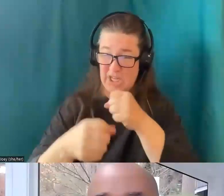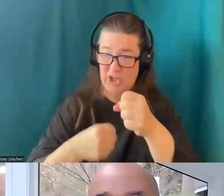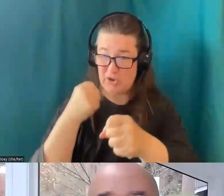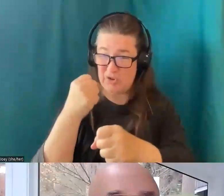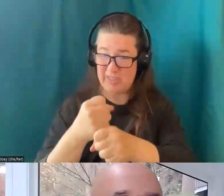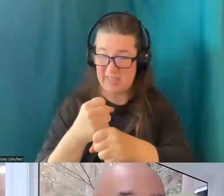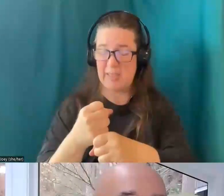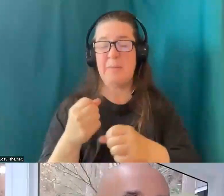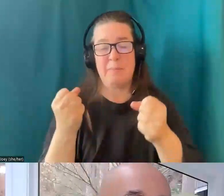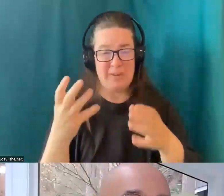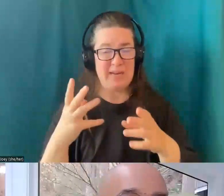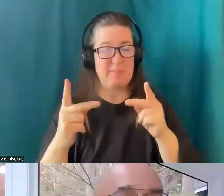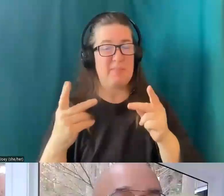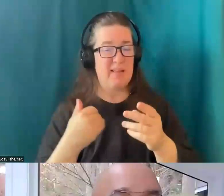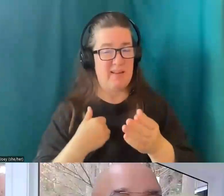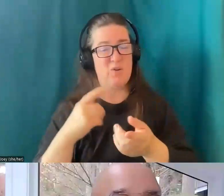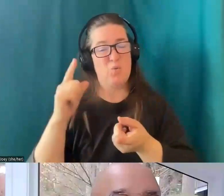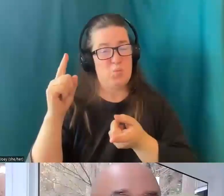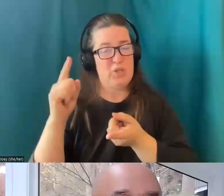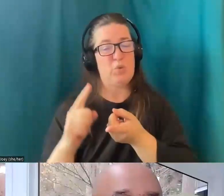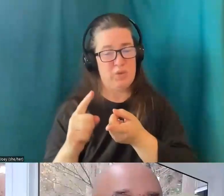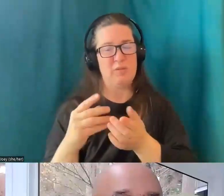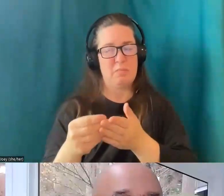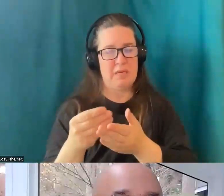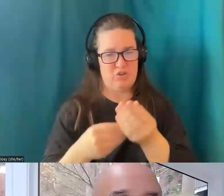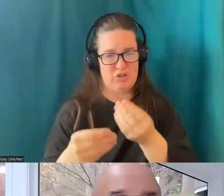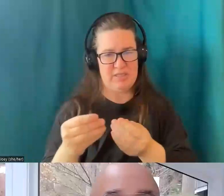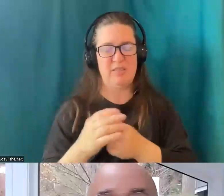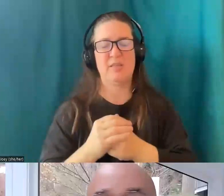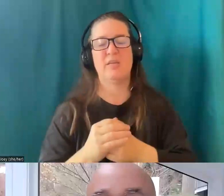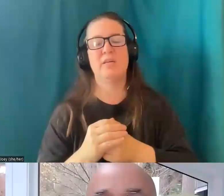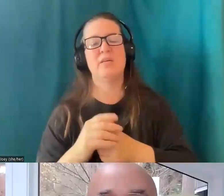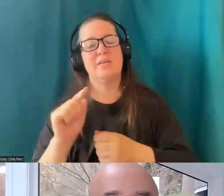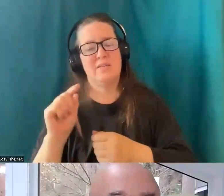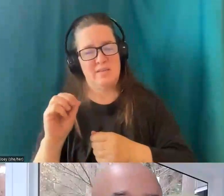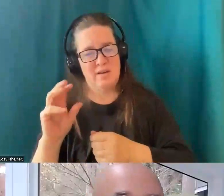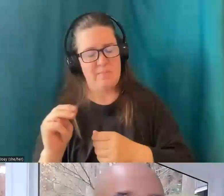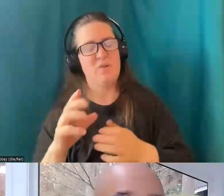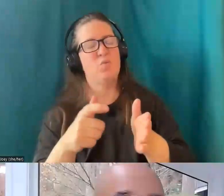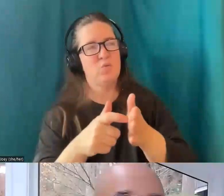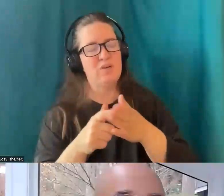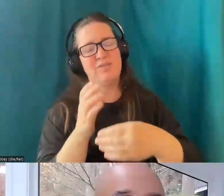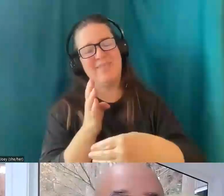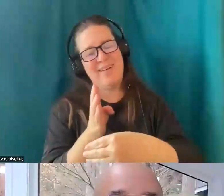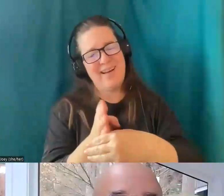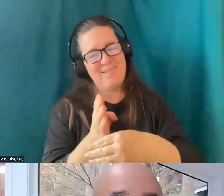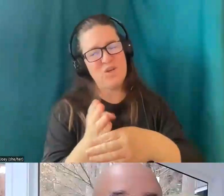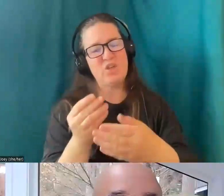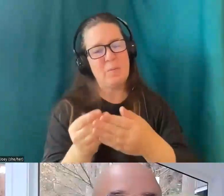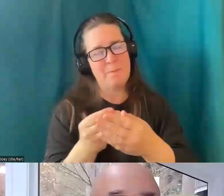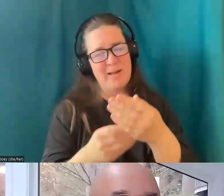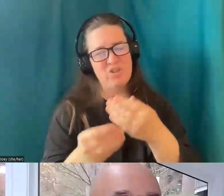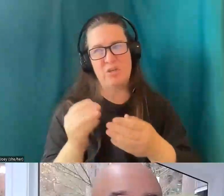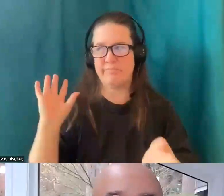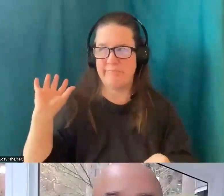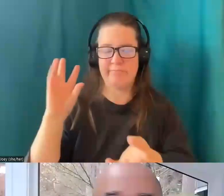Let me take that one. This grant does require an average budget of $25,000 over the past 3 years. And when we thought about that, we realized the